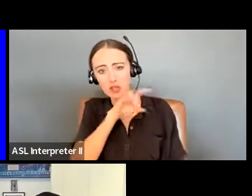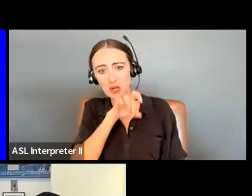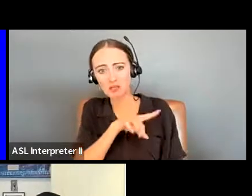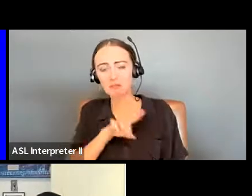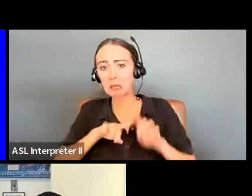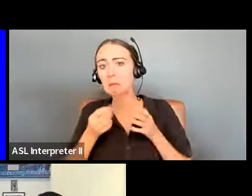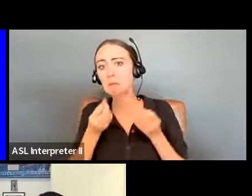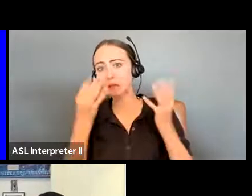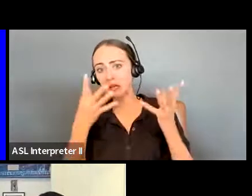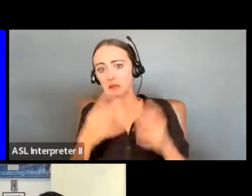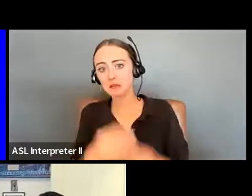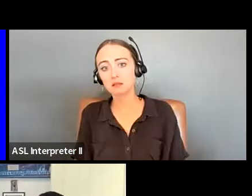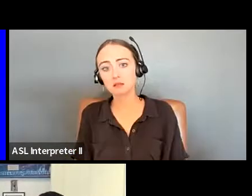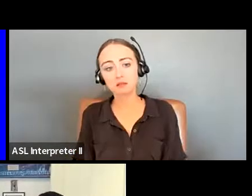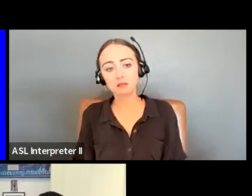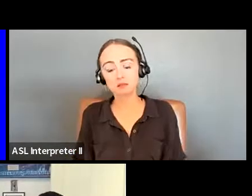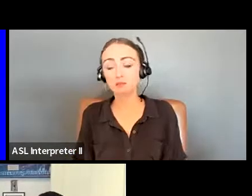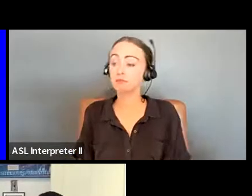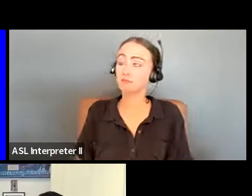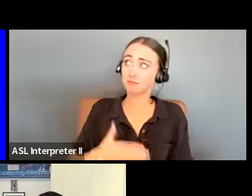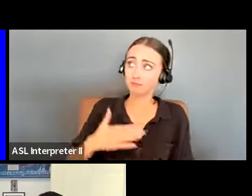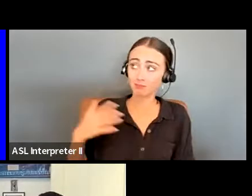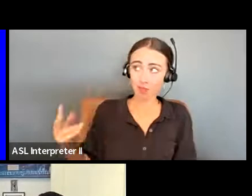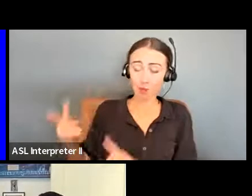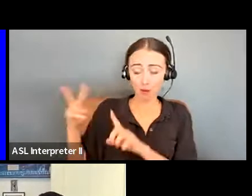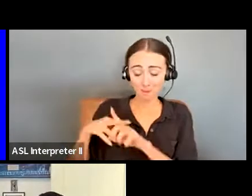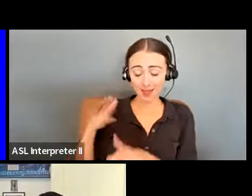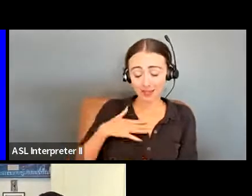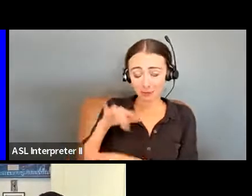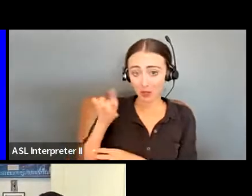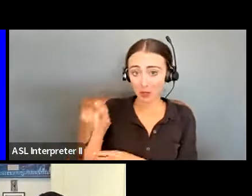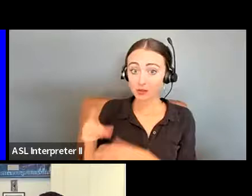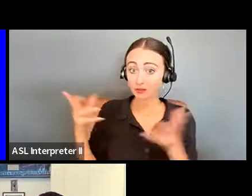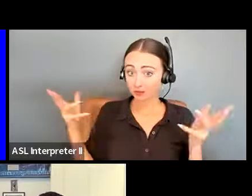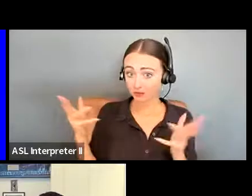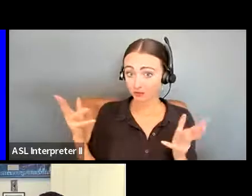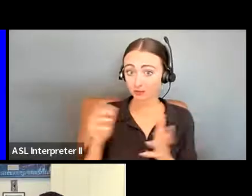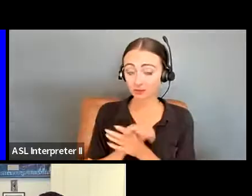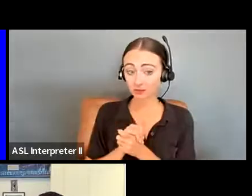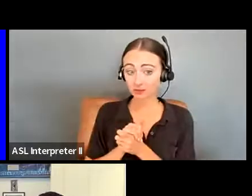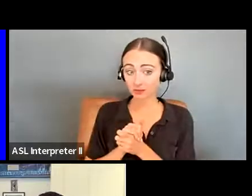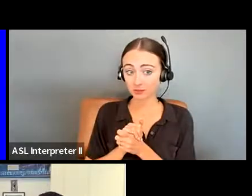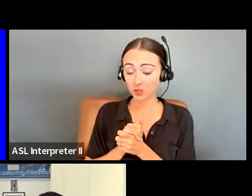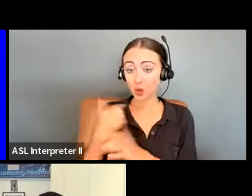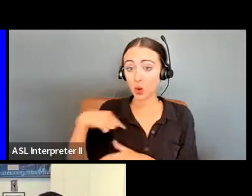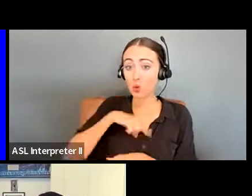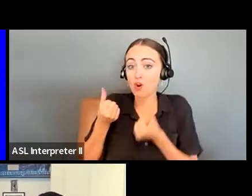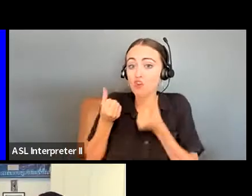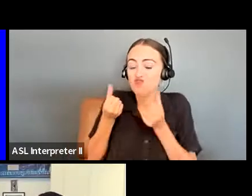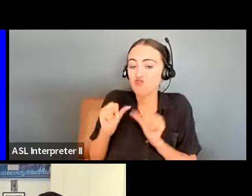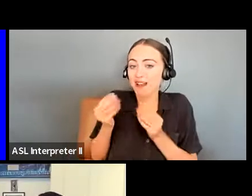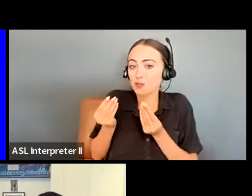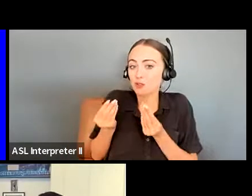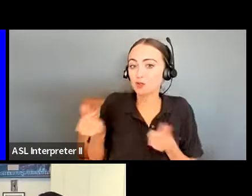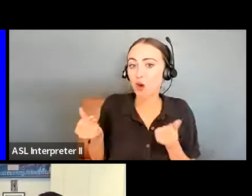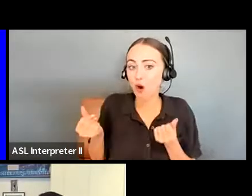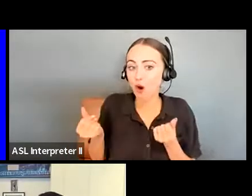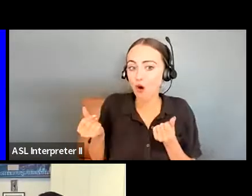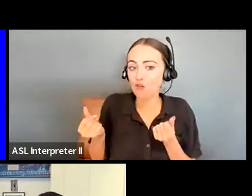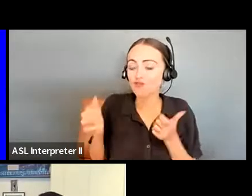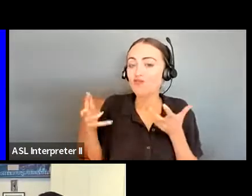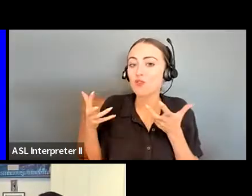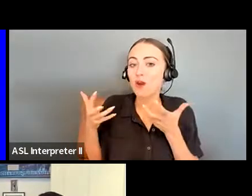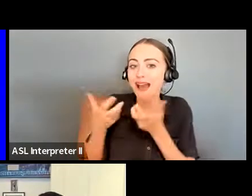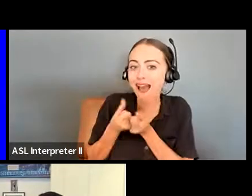question. Well, what's relevant to my question is we're trying to solve for